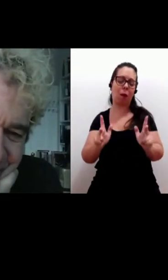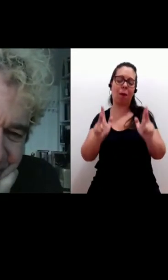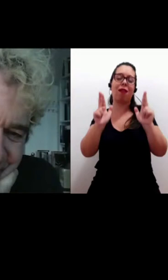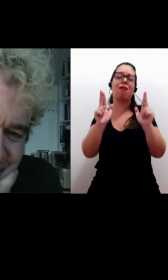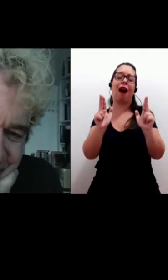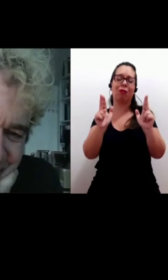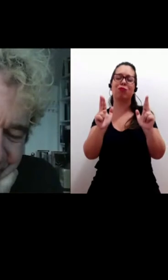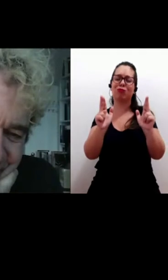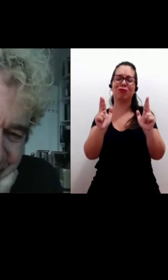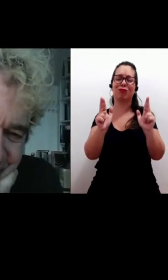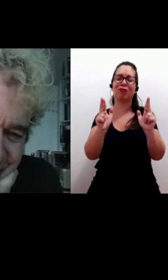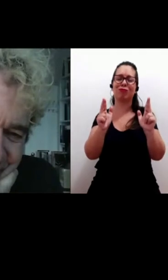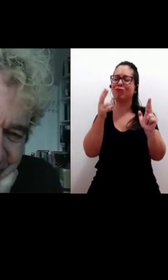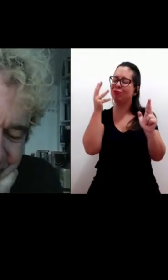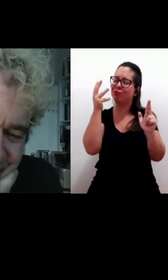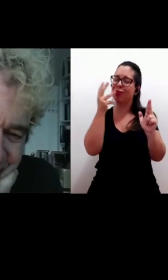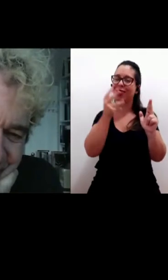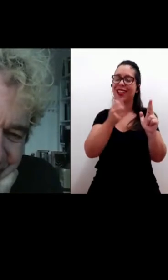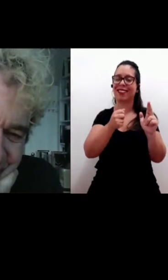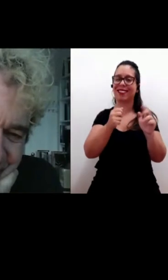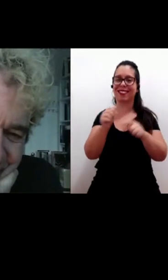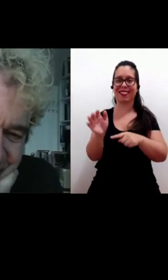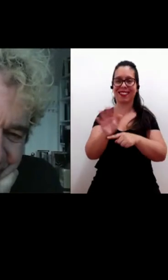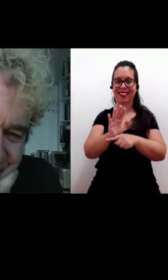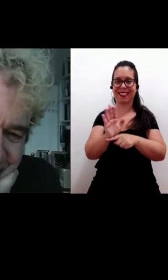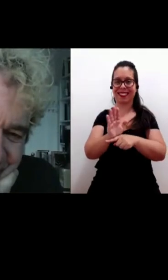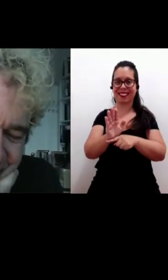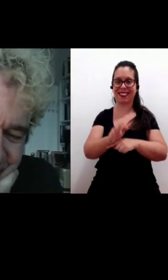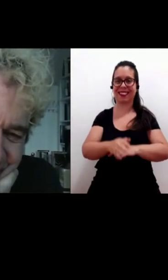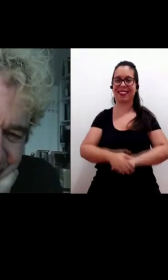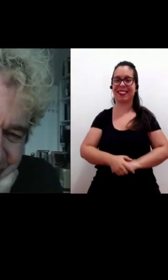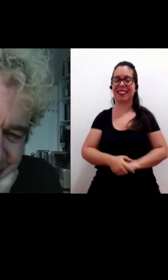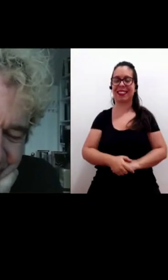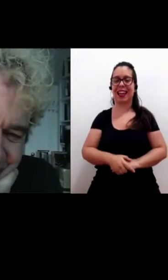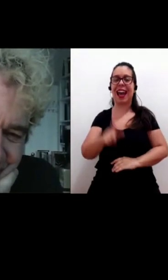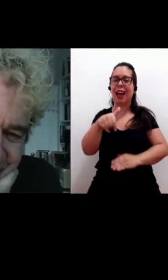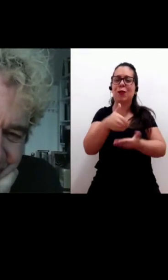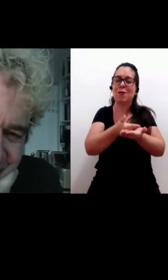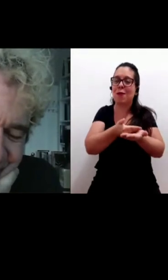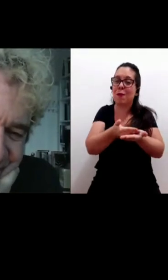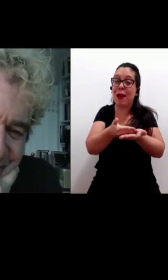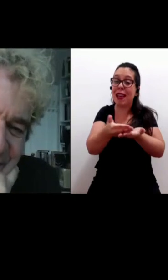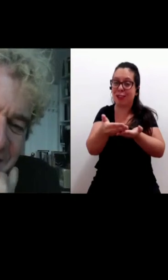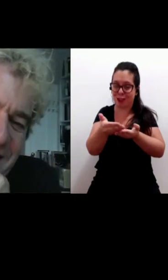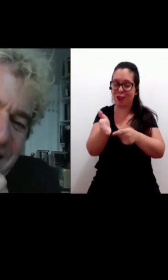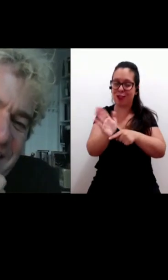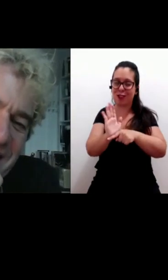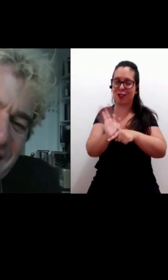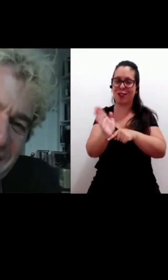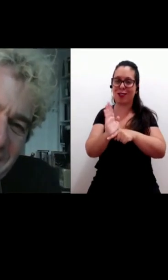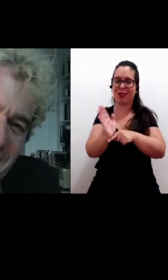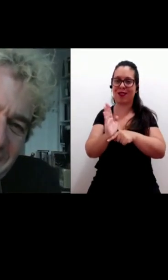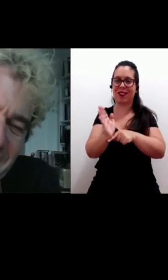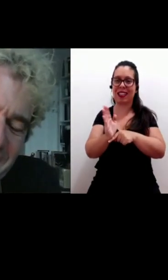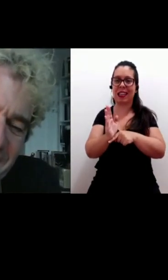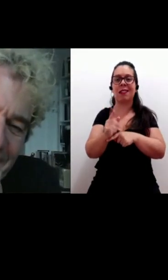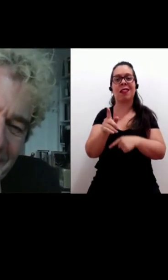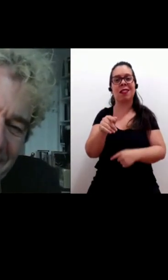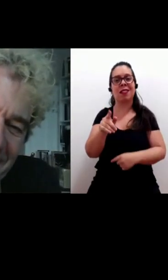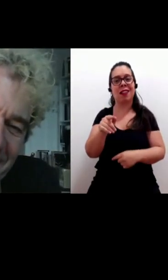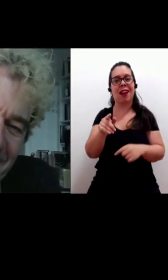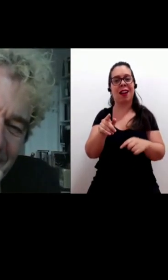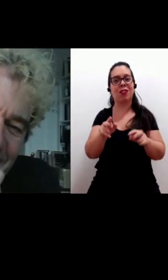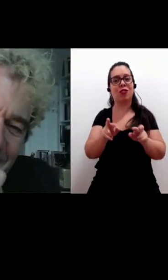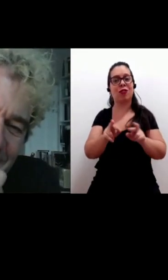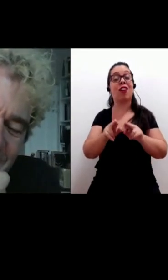And it's quite in the beginning of the film, and it's quite different from most